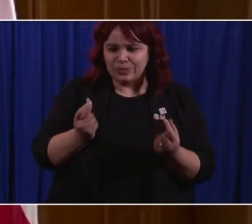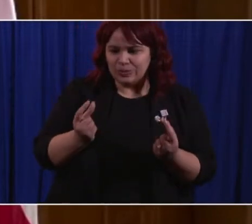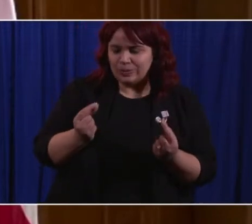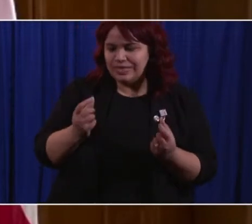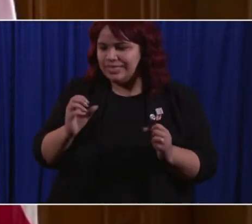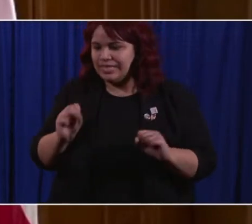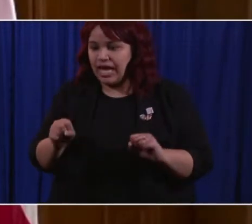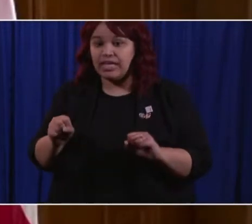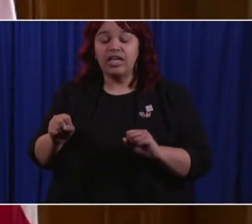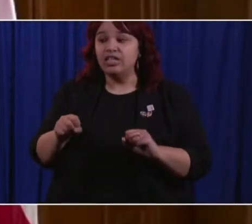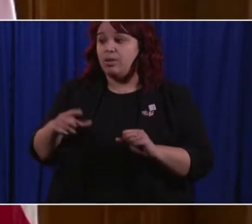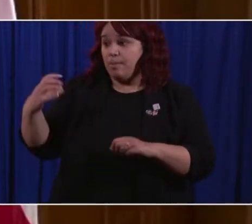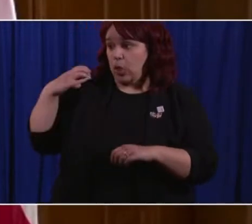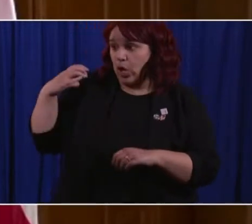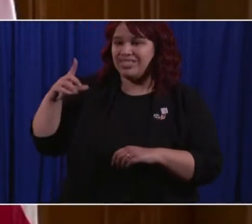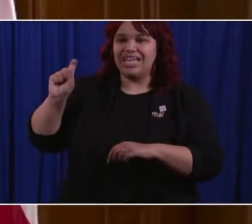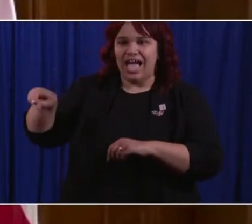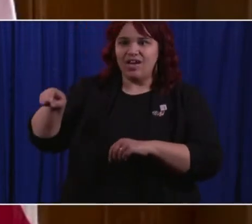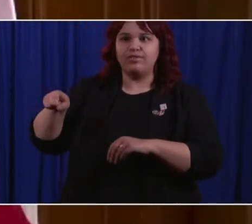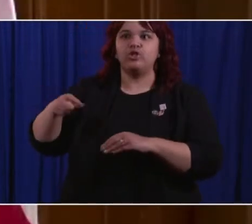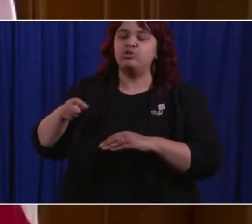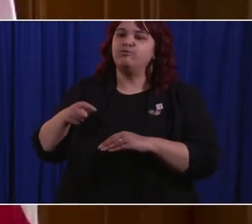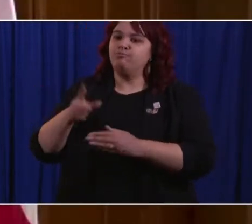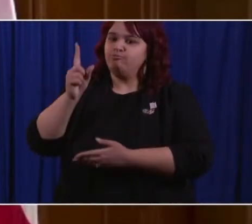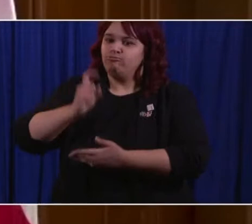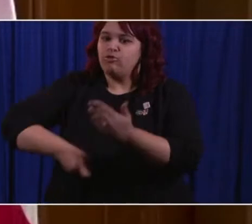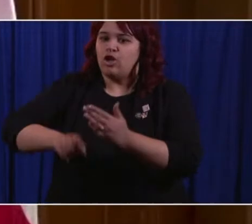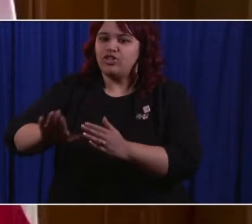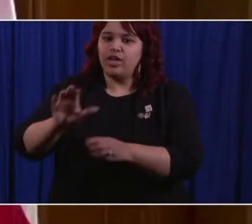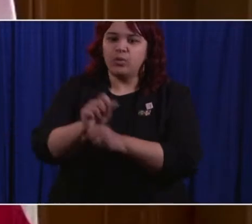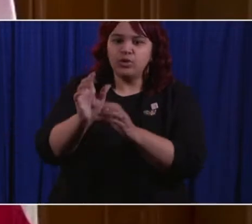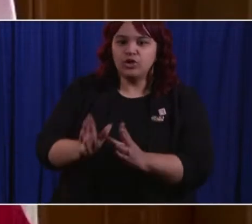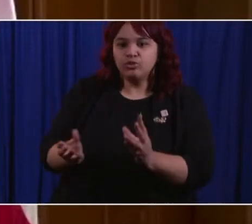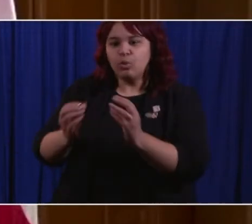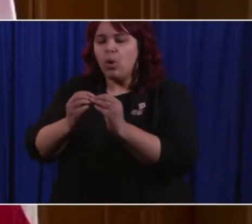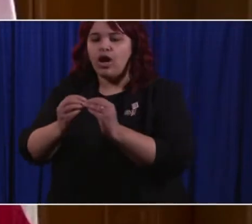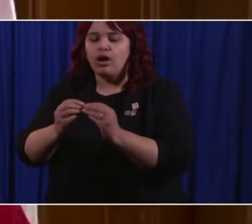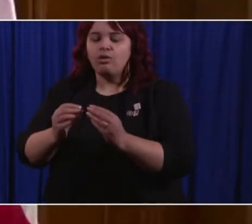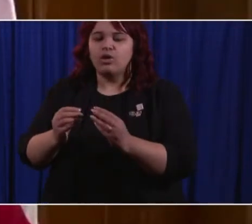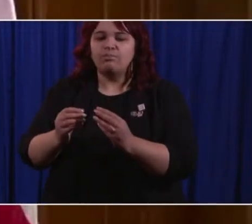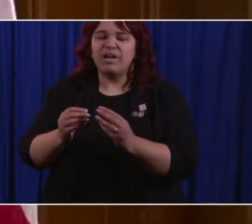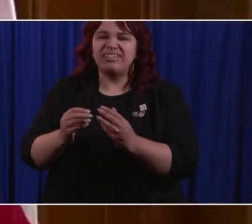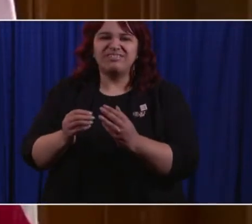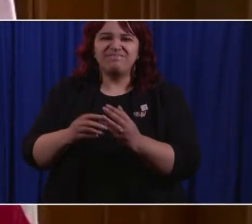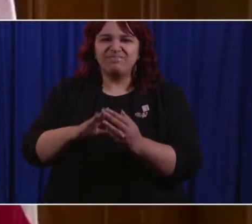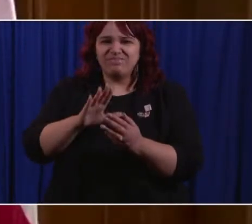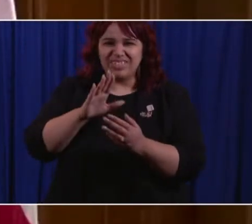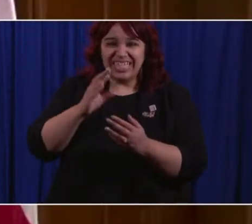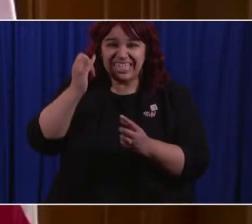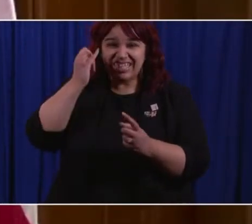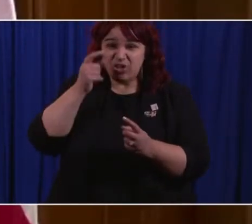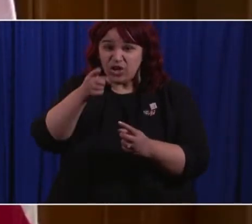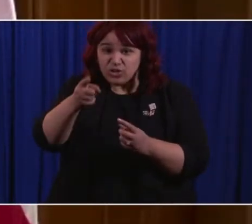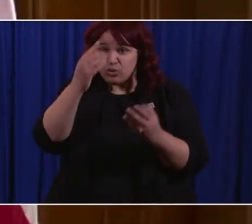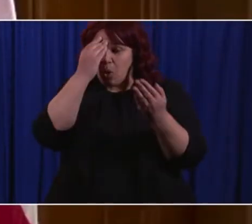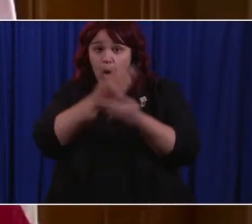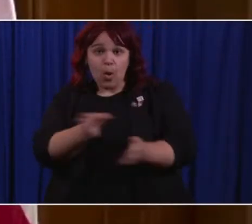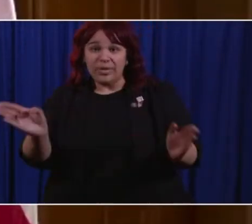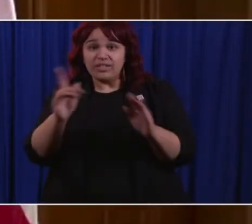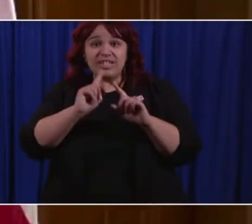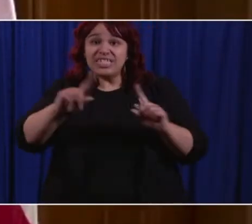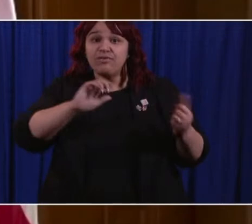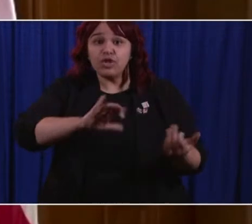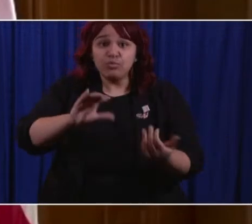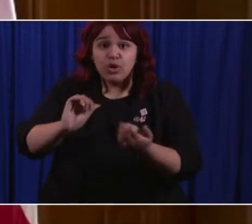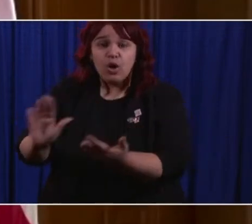you not sign something that does one of those two things, or are you open to anything? Look, I think it's not wise